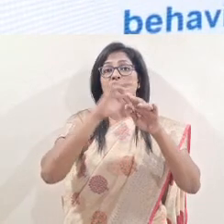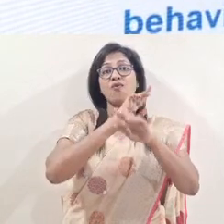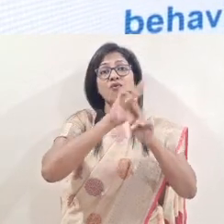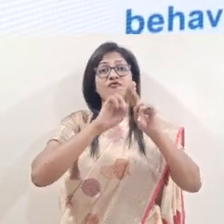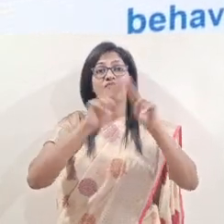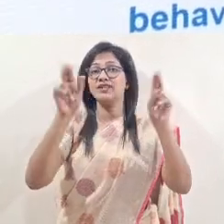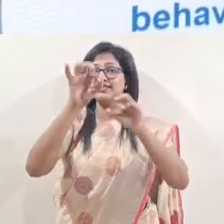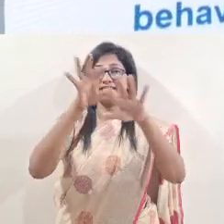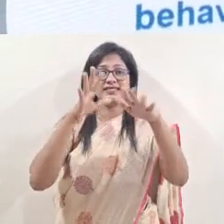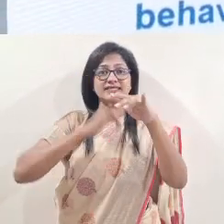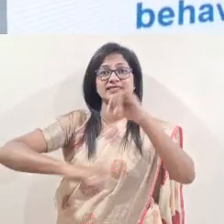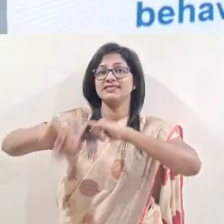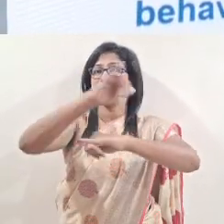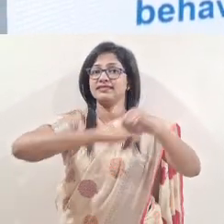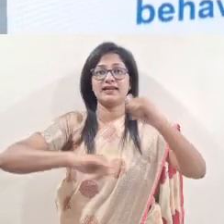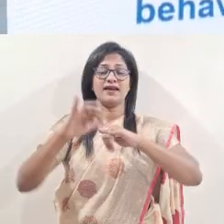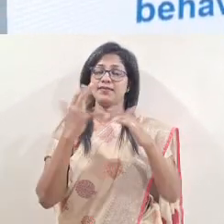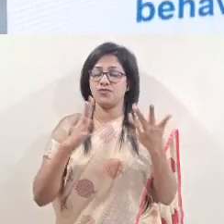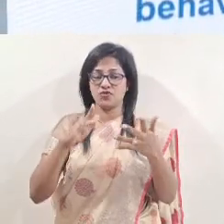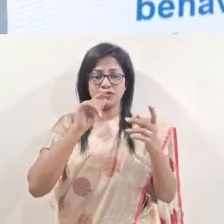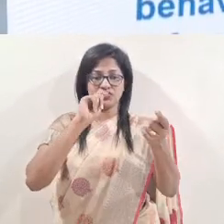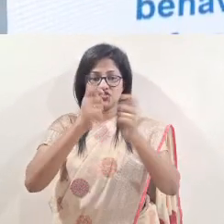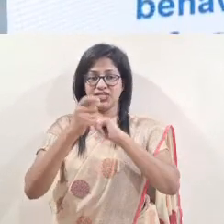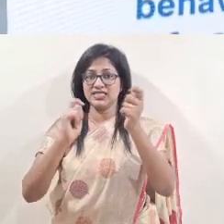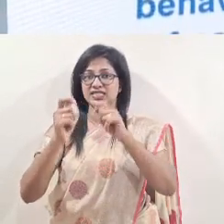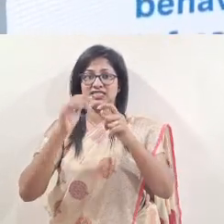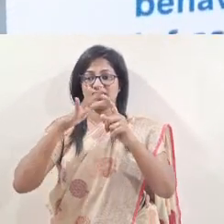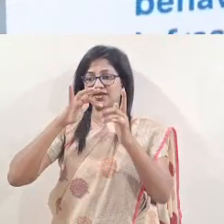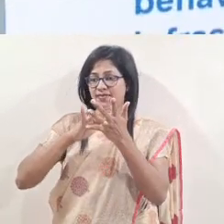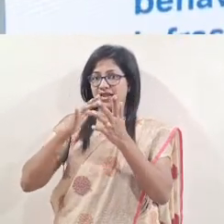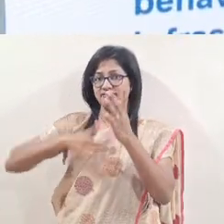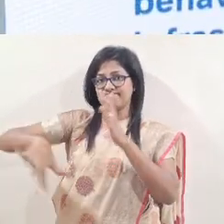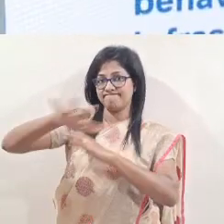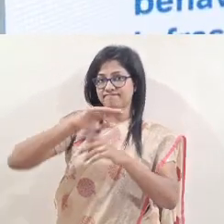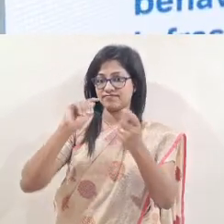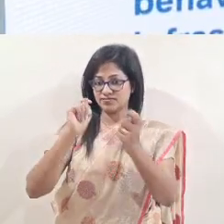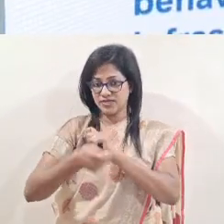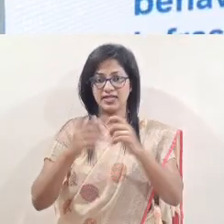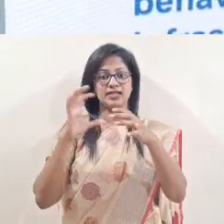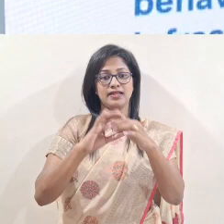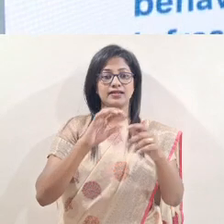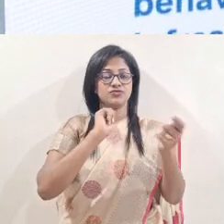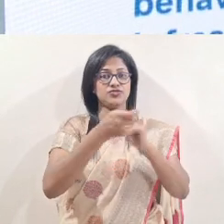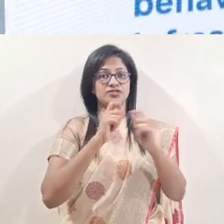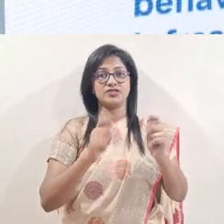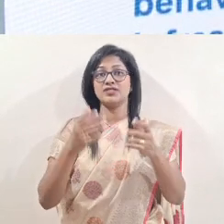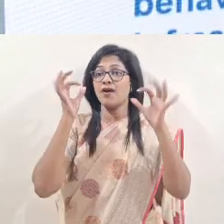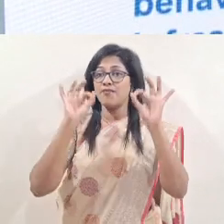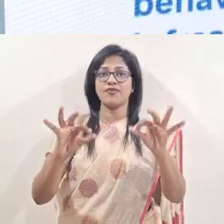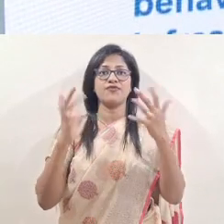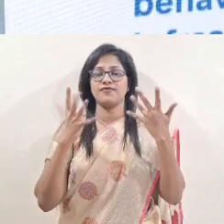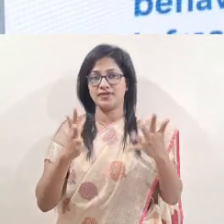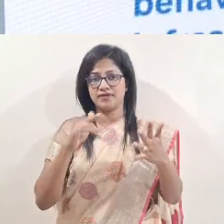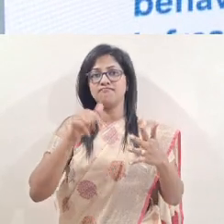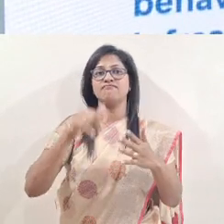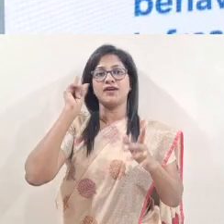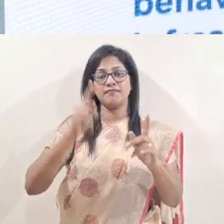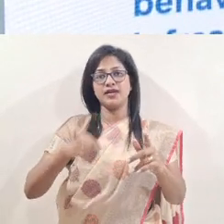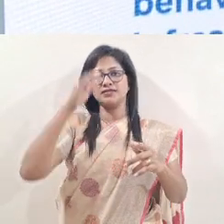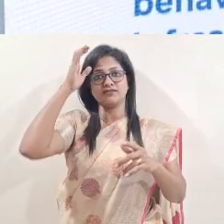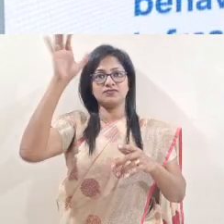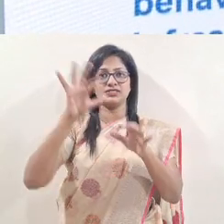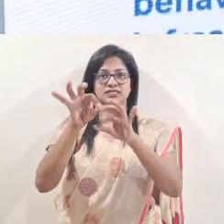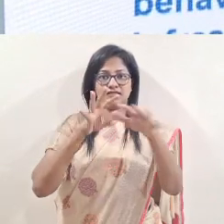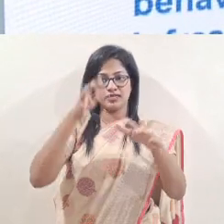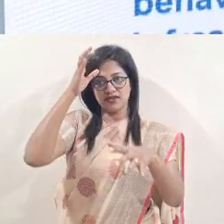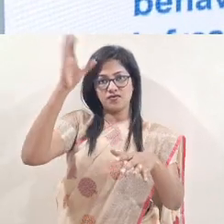changes based on the geography and the context. Hence, one-size-fit-all approach is not appropriate. We have to work based on the context of the city. As